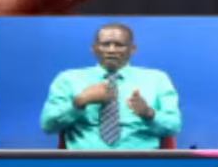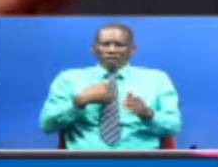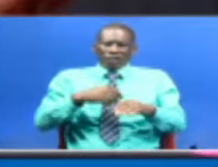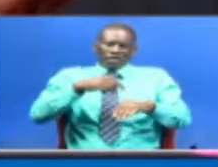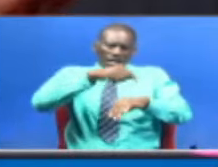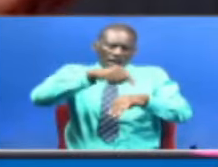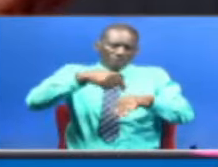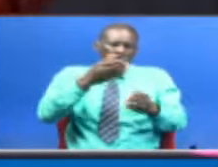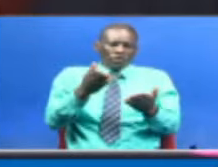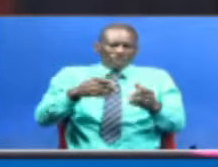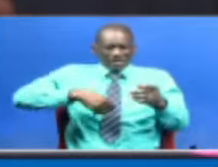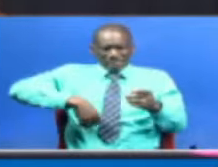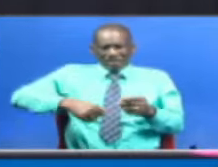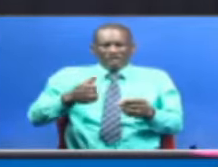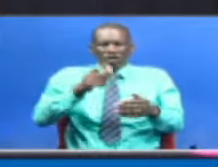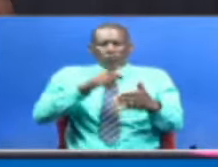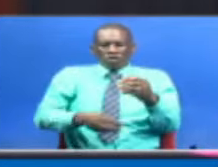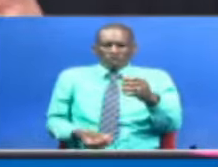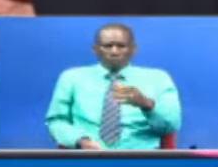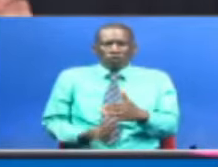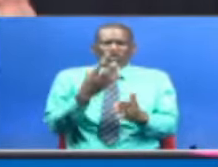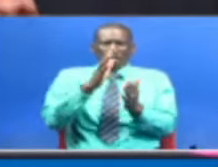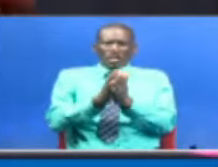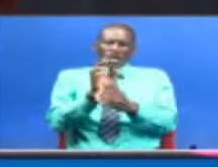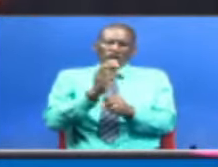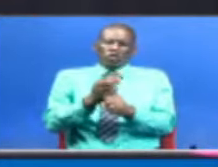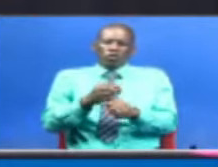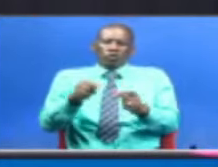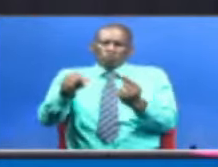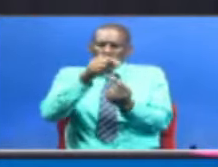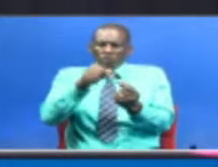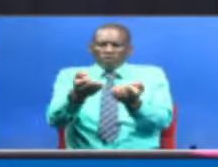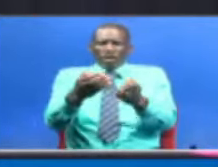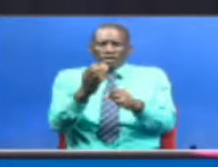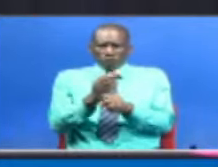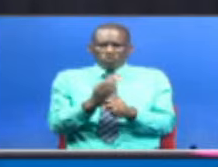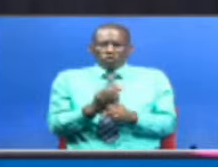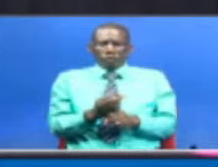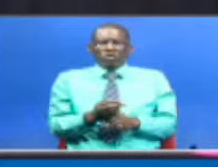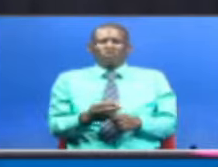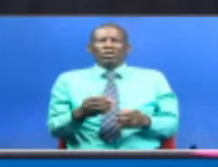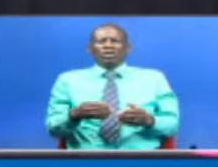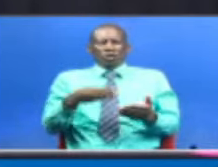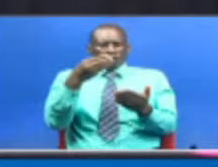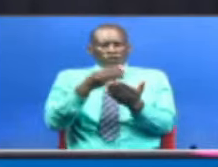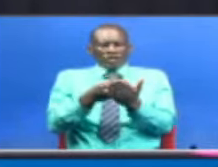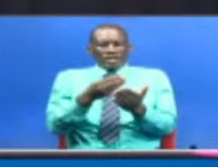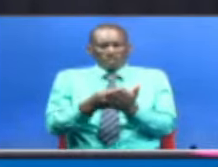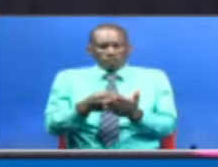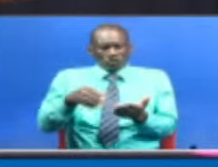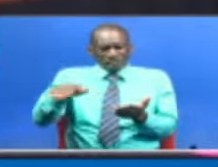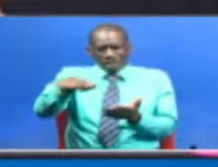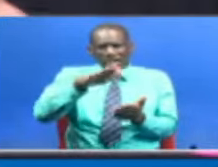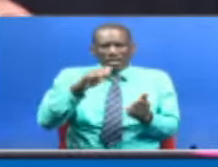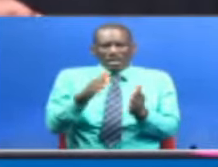generating and use when they need to use. So on the financial front, and we are going to sharpen that